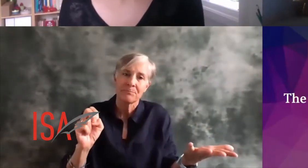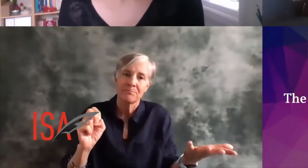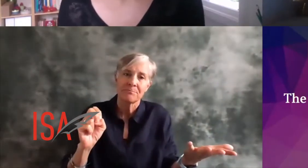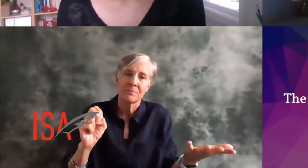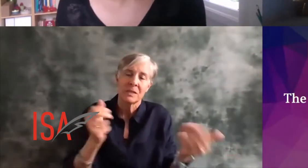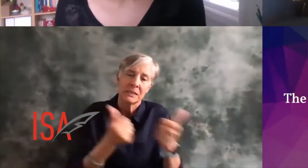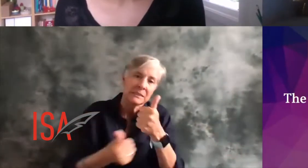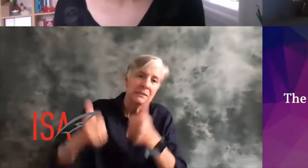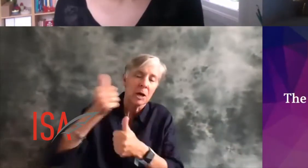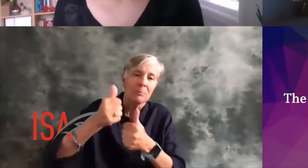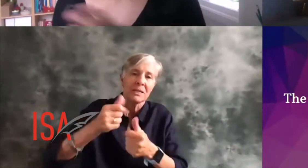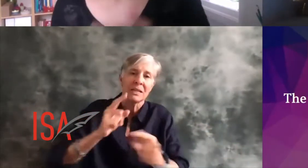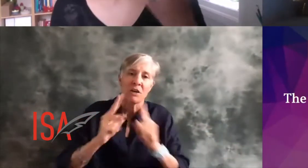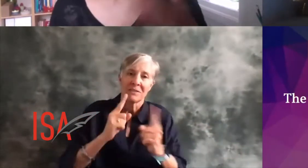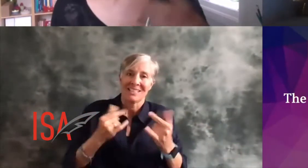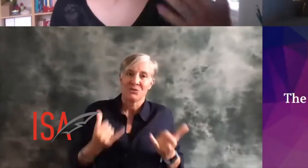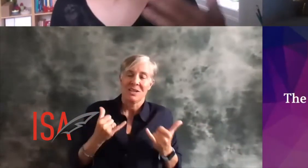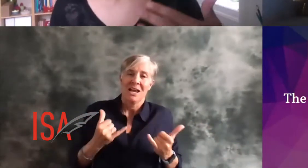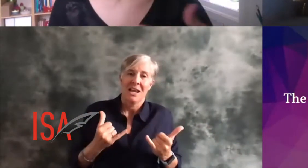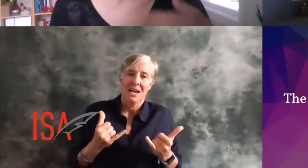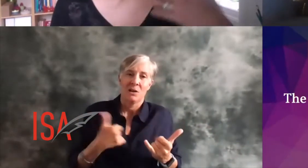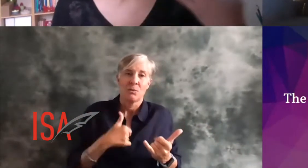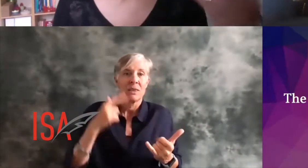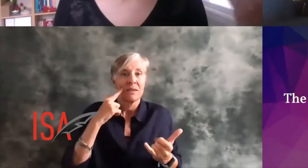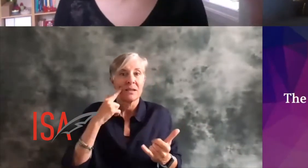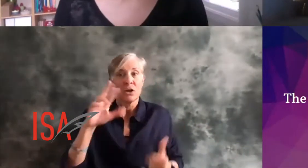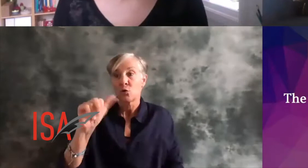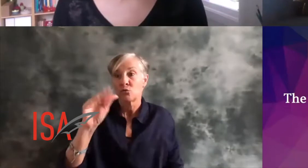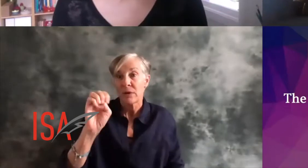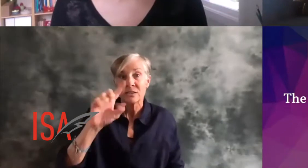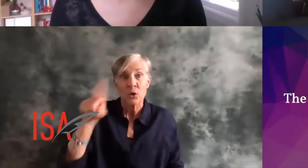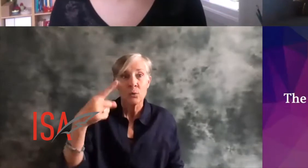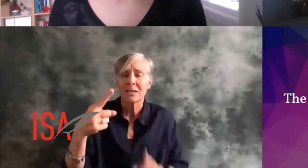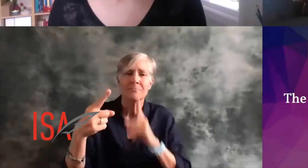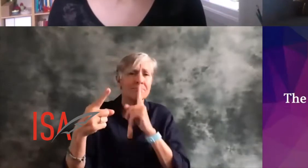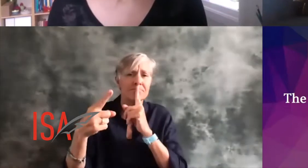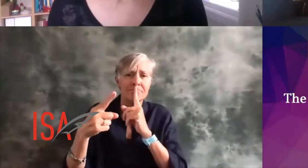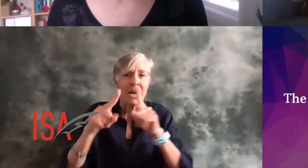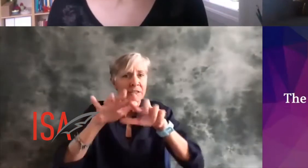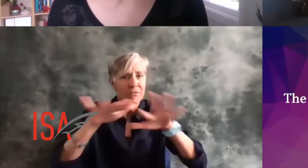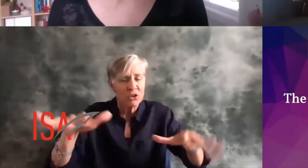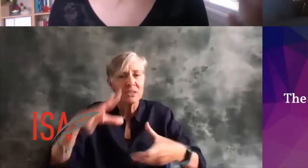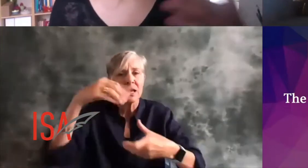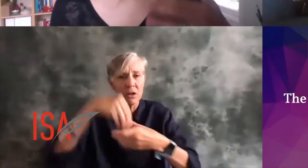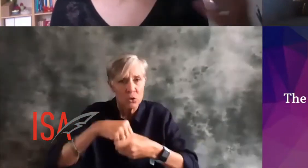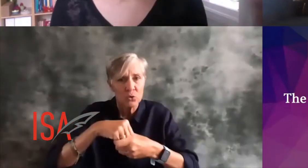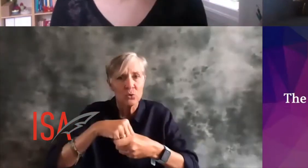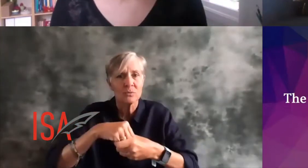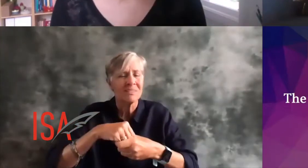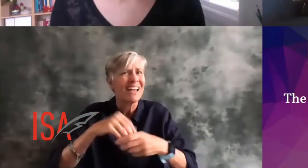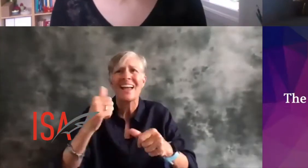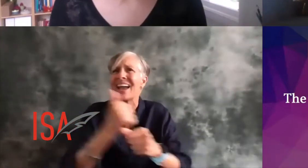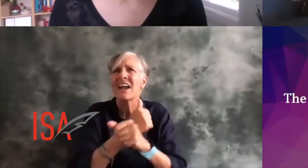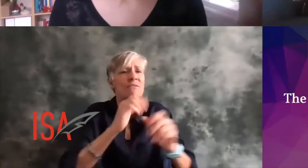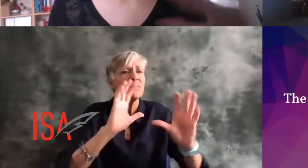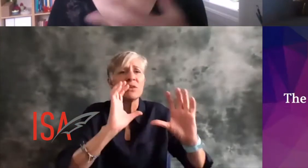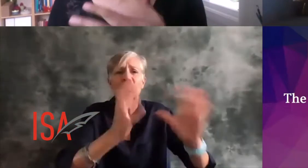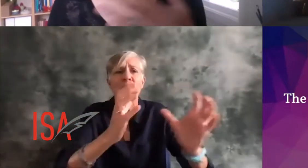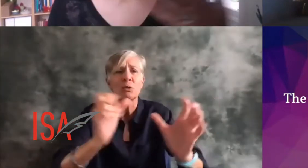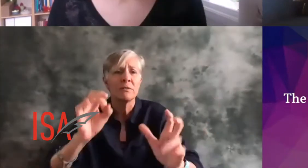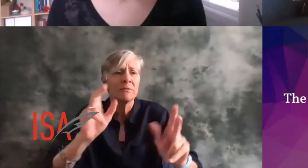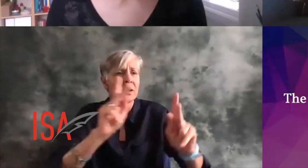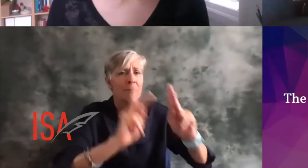dominating conversations of the day, we tend to think of it in race only, but diversity includes every group of